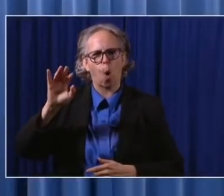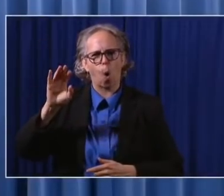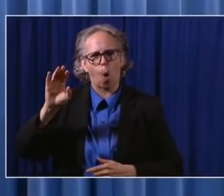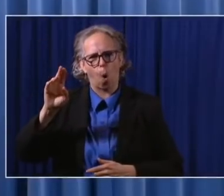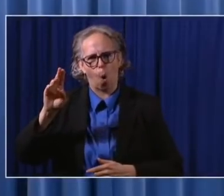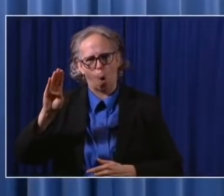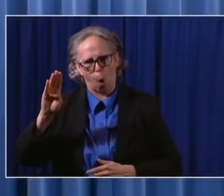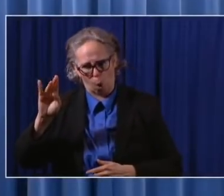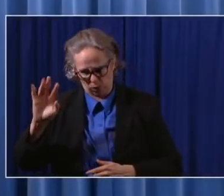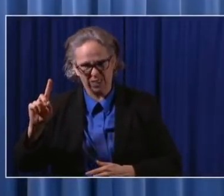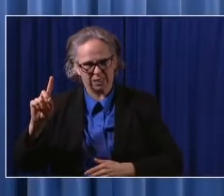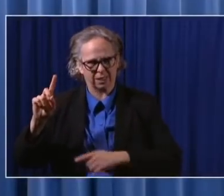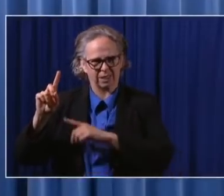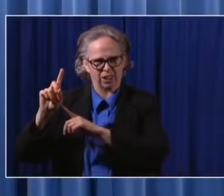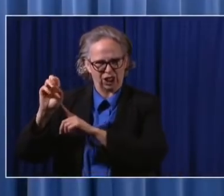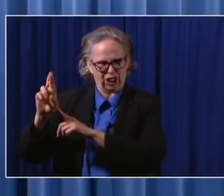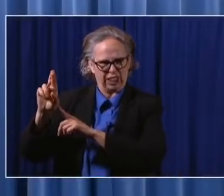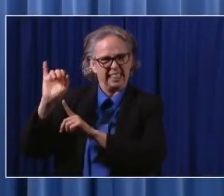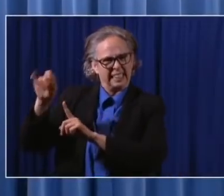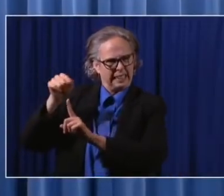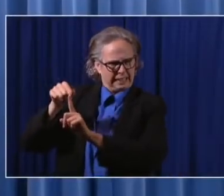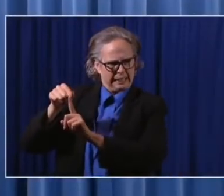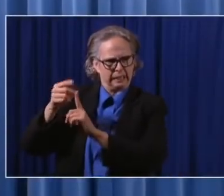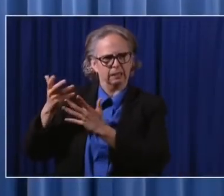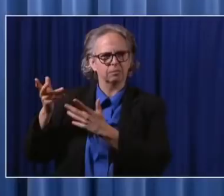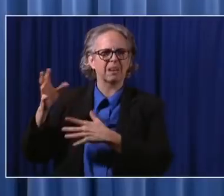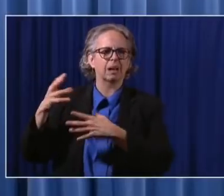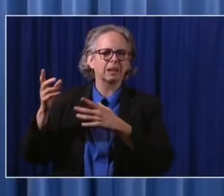well as Democrat leaders Yuko and Sykes.